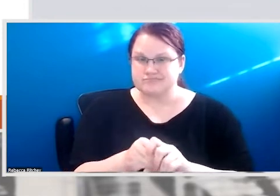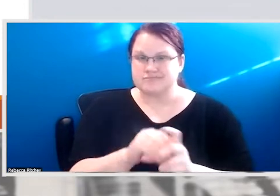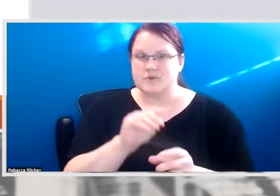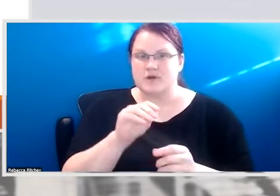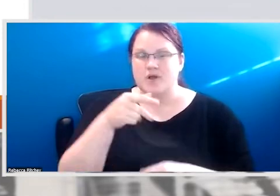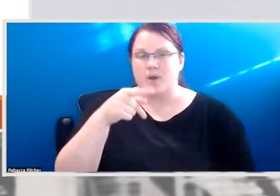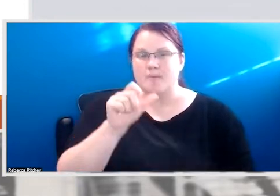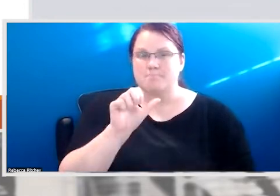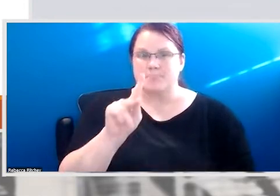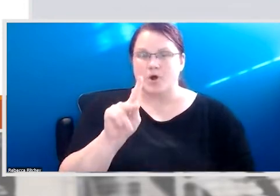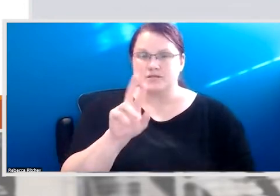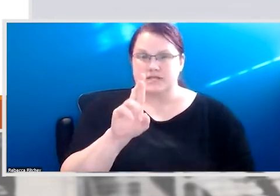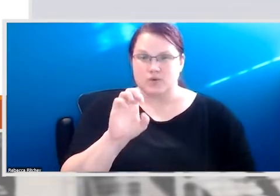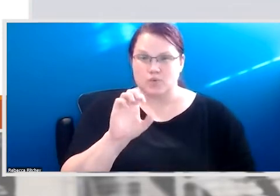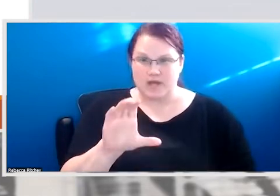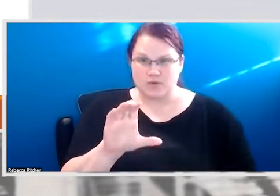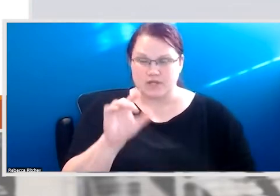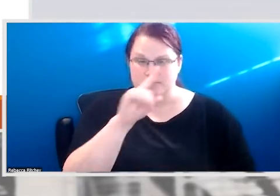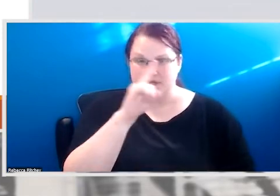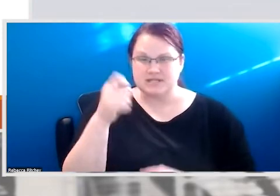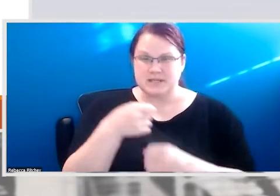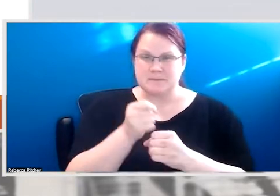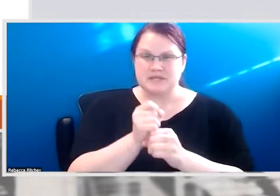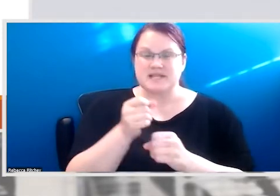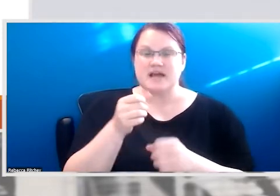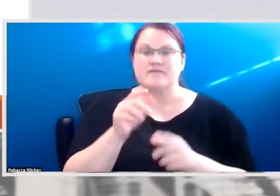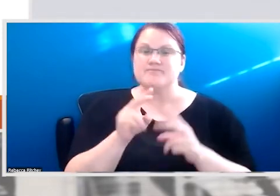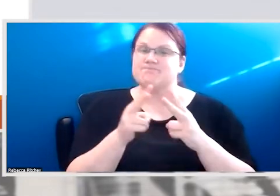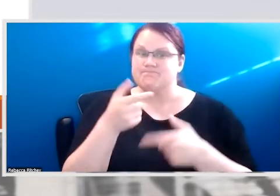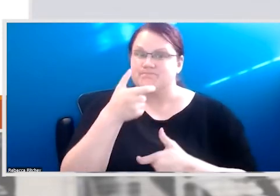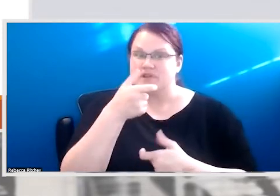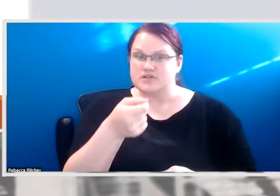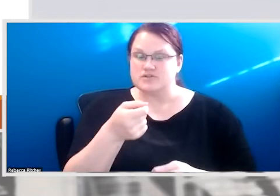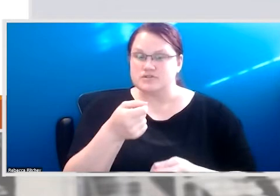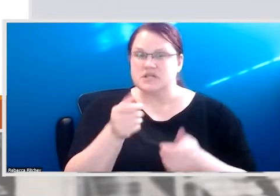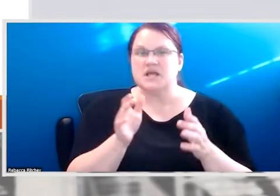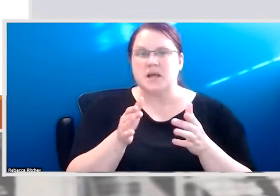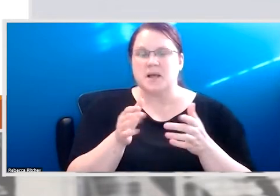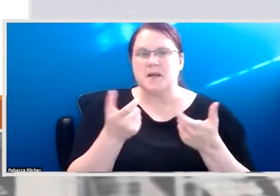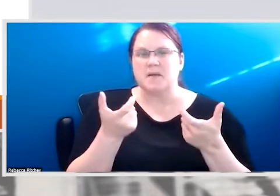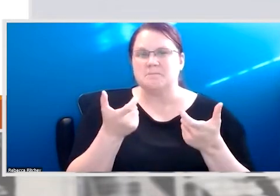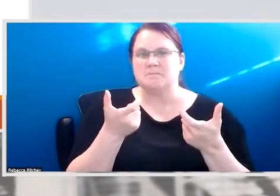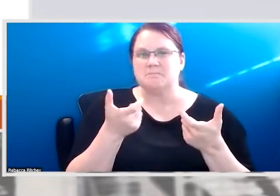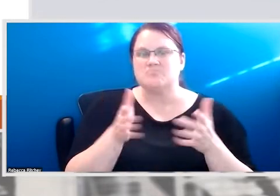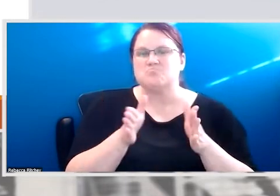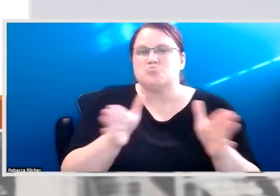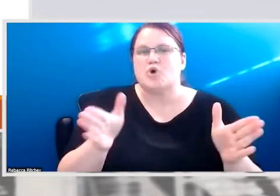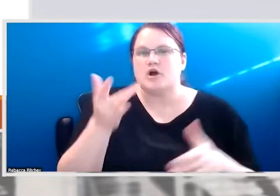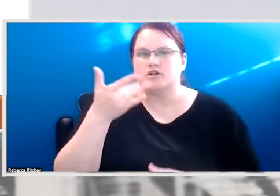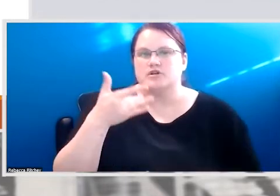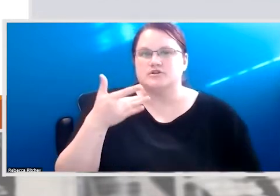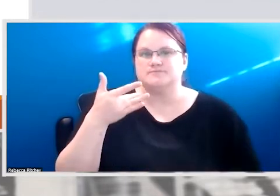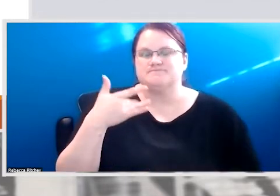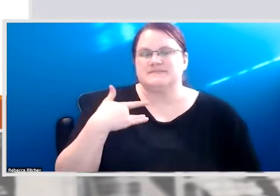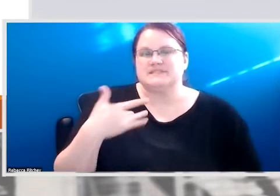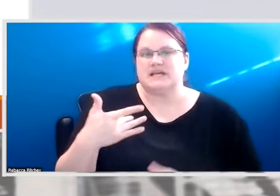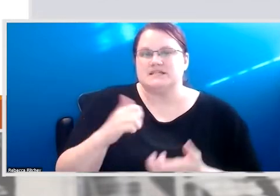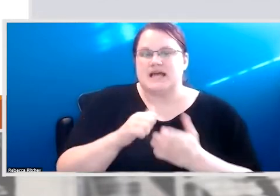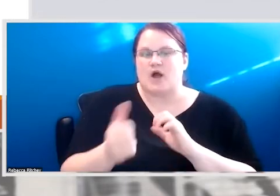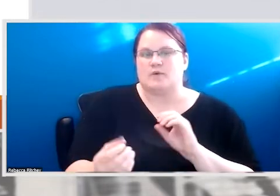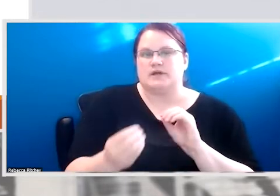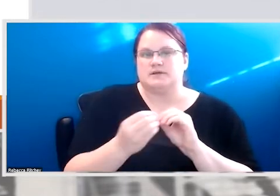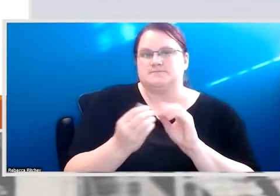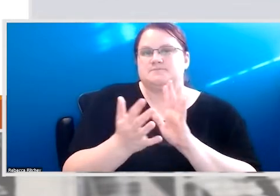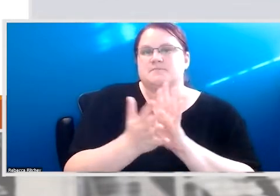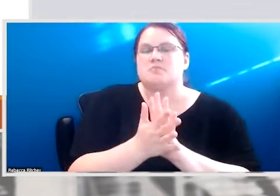and Recreation, because I think it makes it very interesting, but it also will give you a broader sense of how we in Public Works will approach the idea and